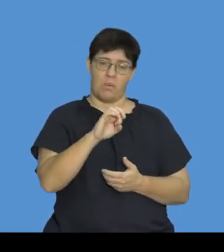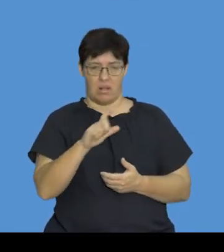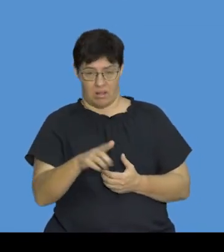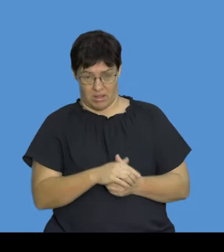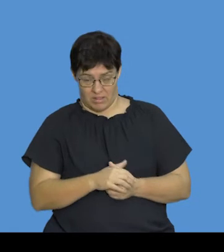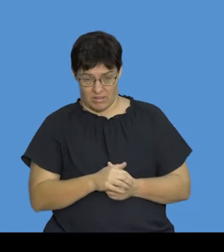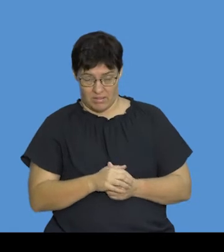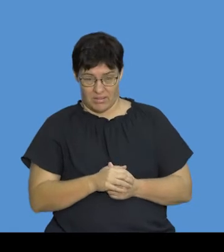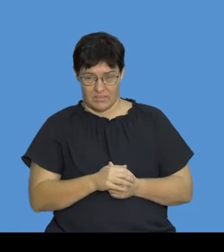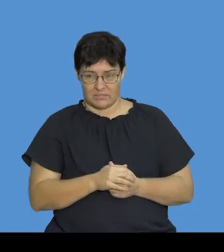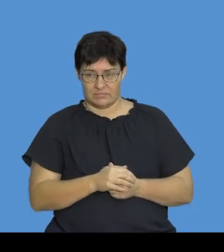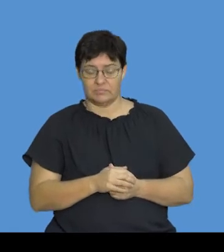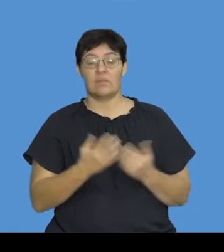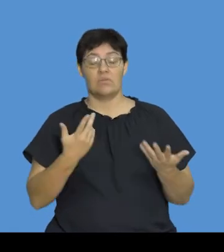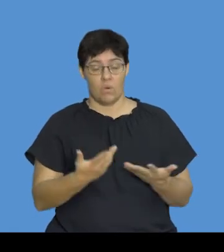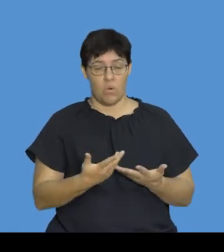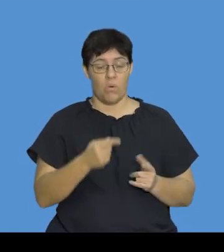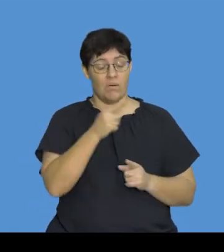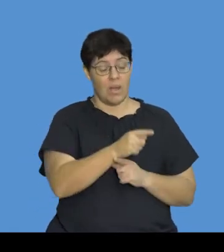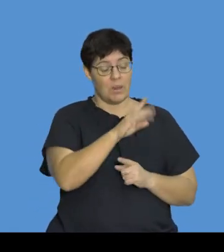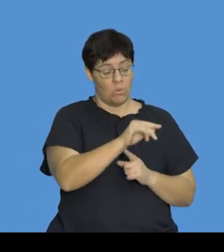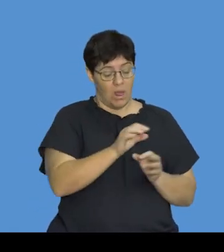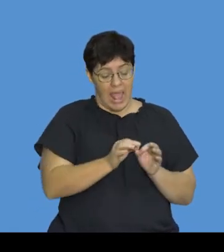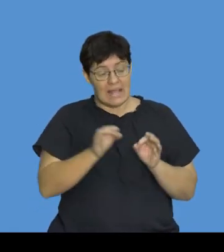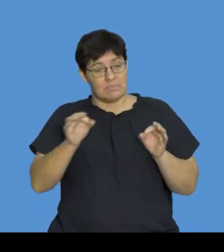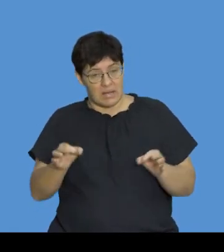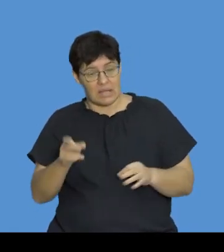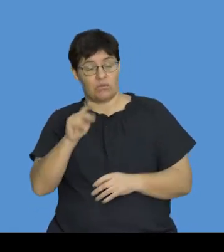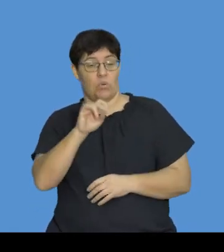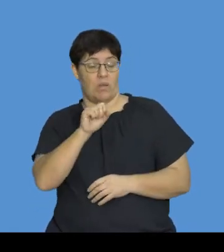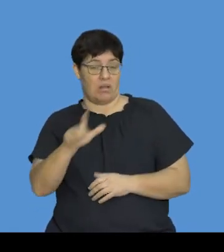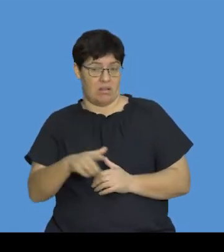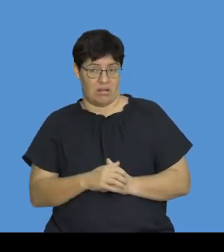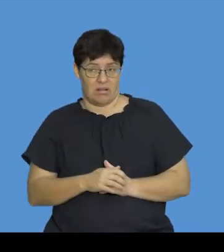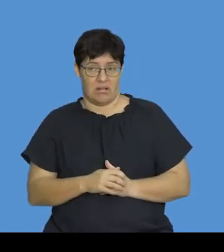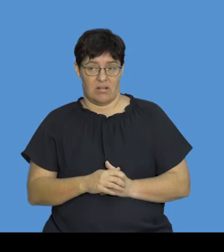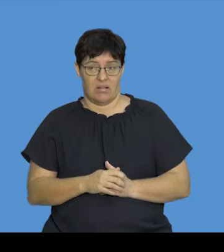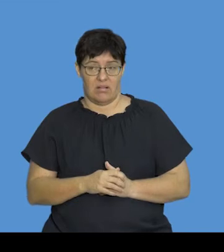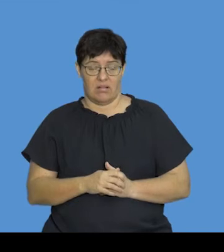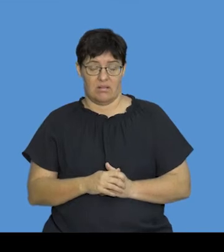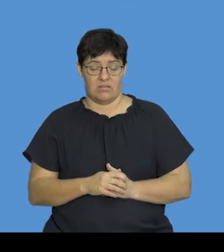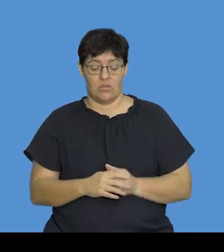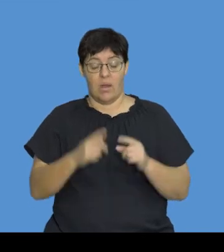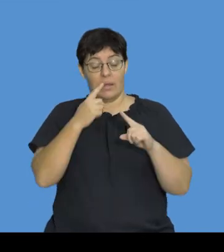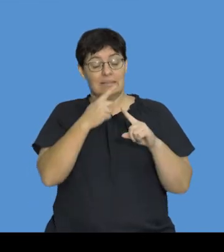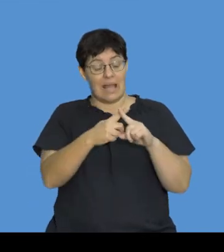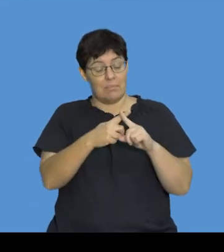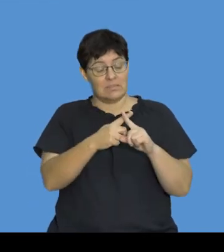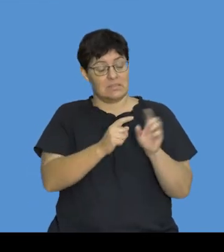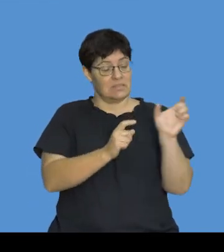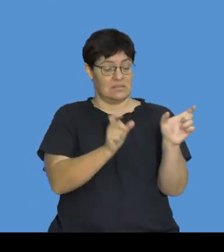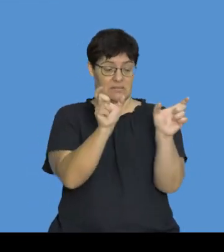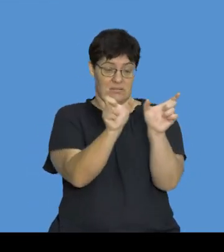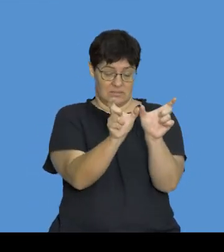a trinomial. Now, expanding a binomial by a trinomial now, so to multiply two